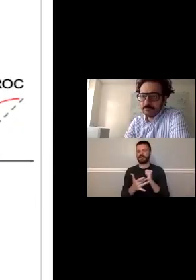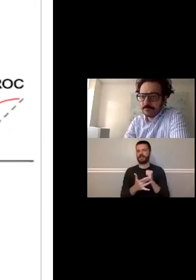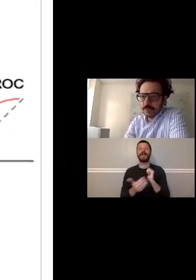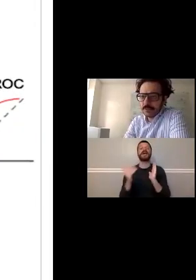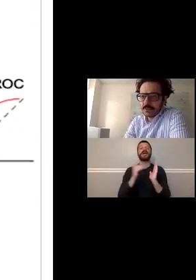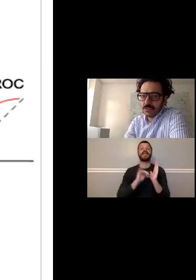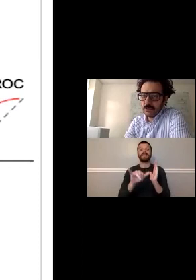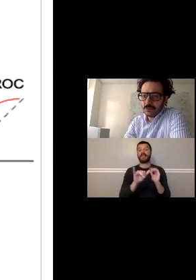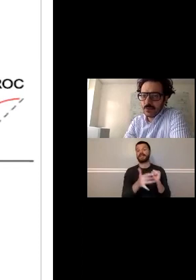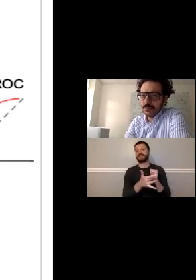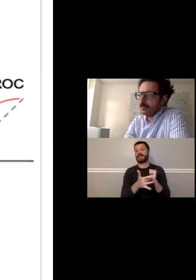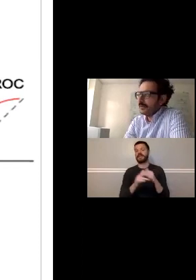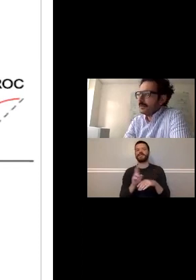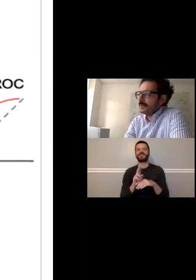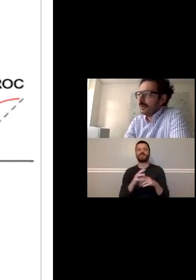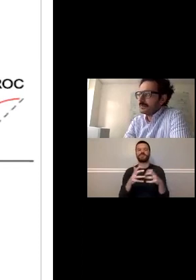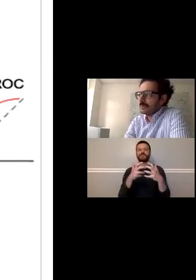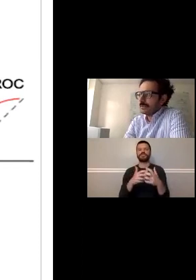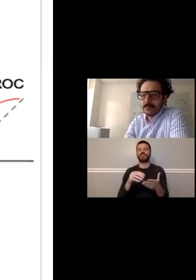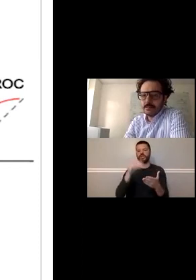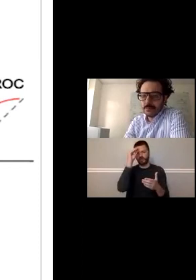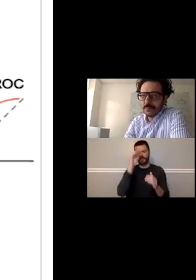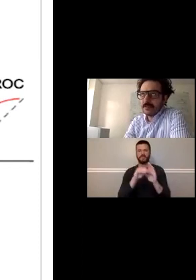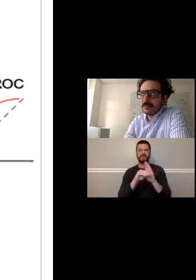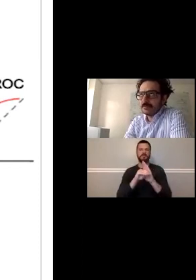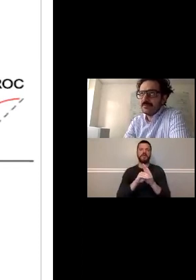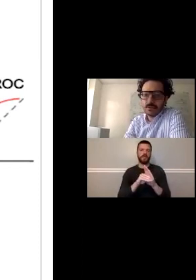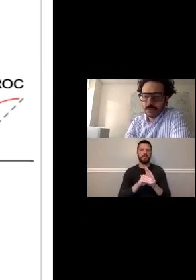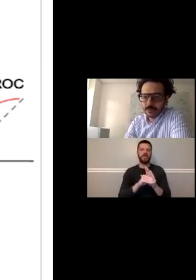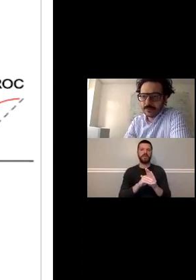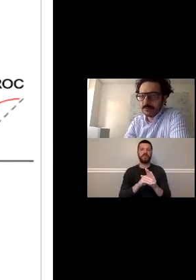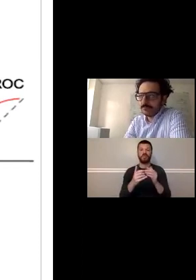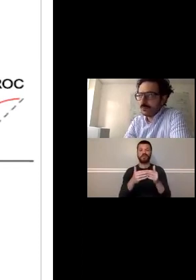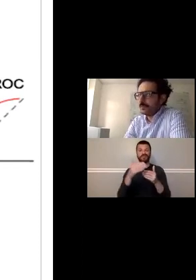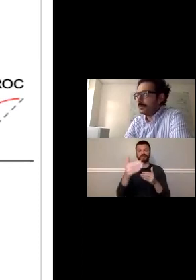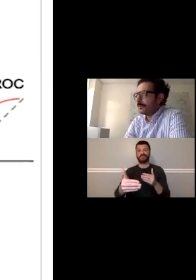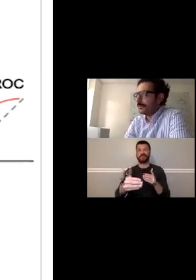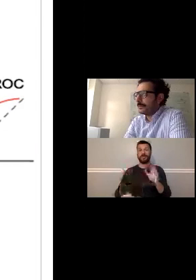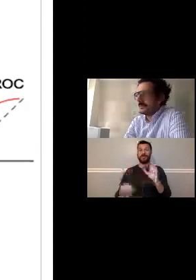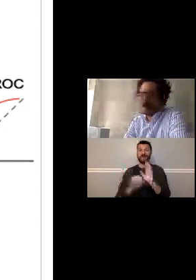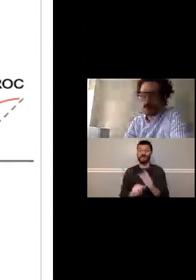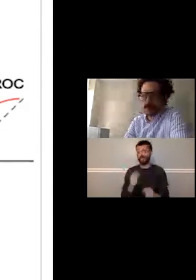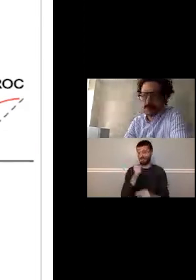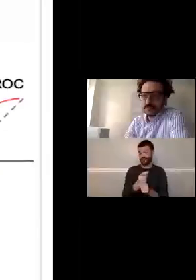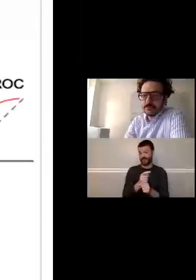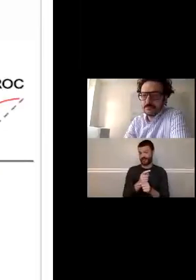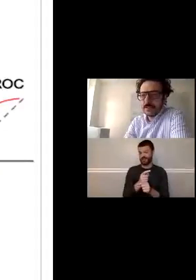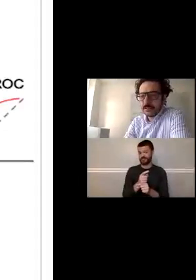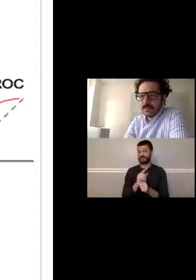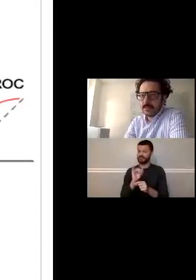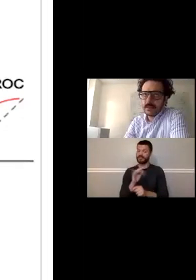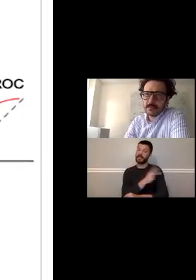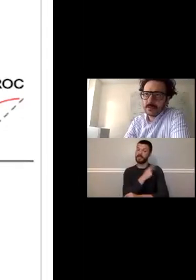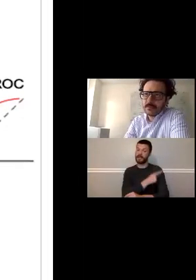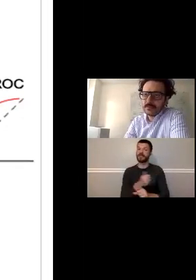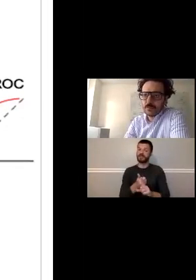a machine learning model to ultimately identify correctly whether a patient is a back